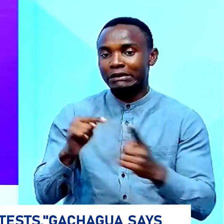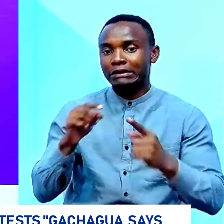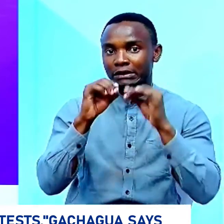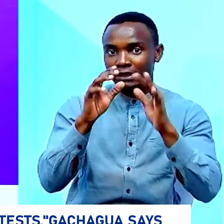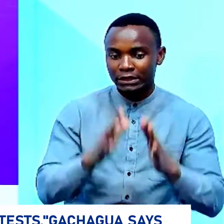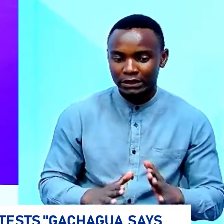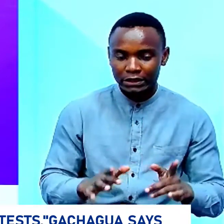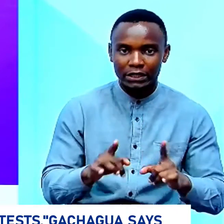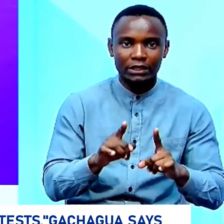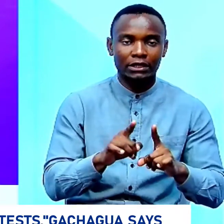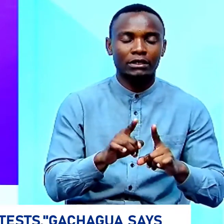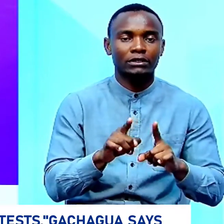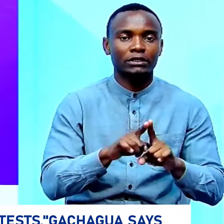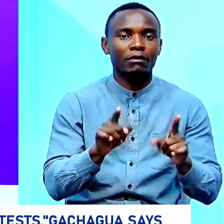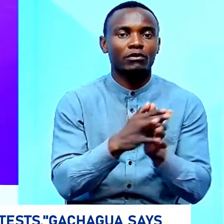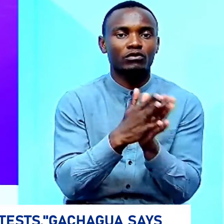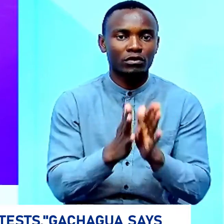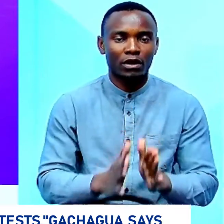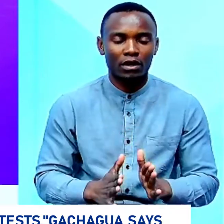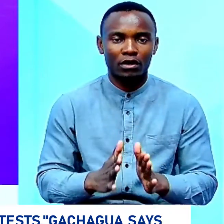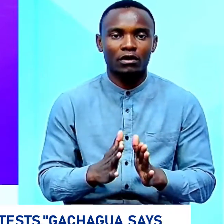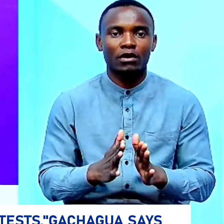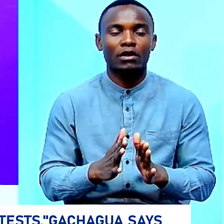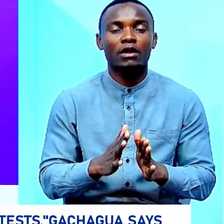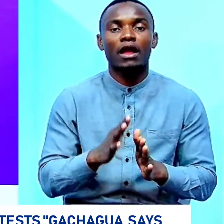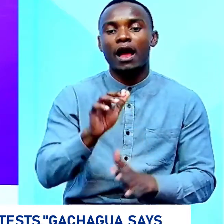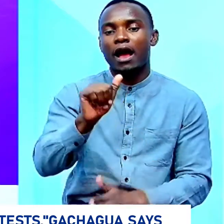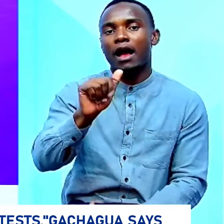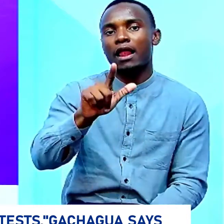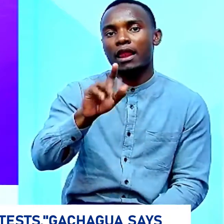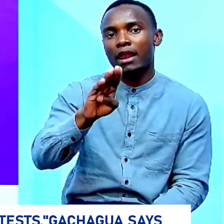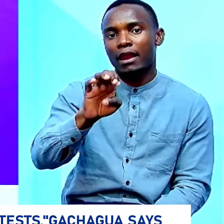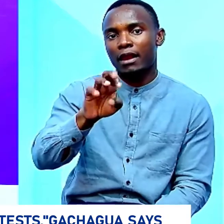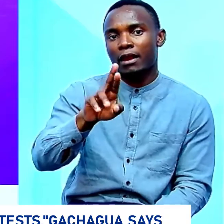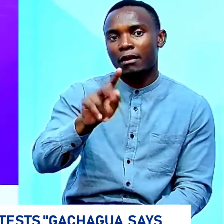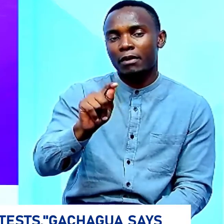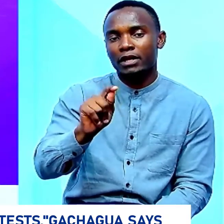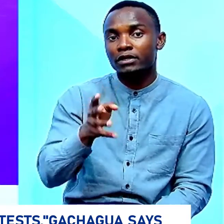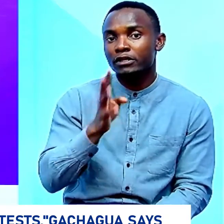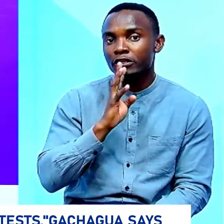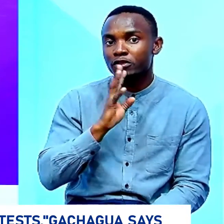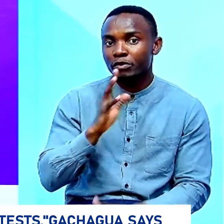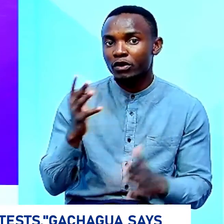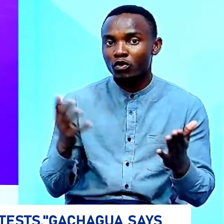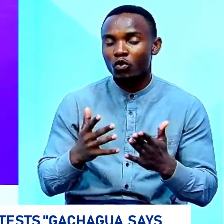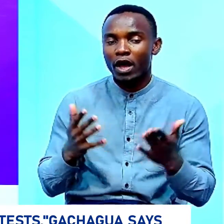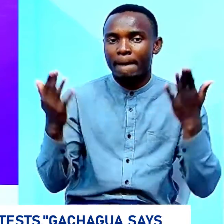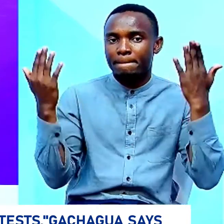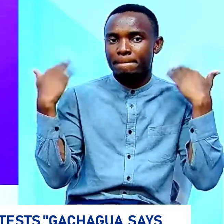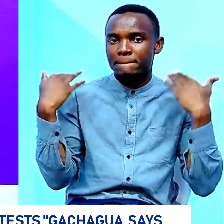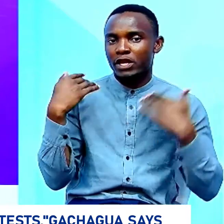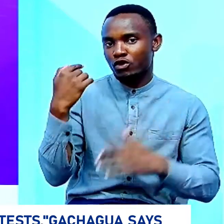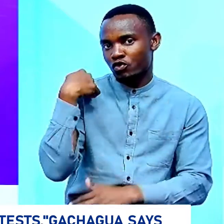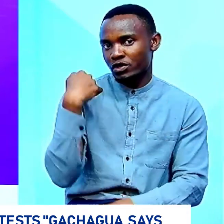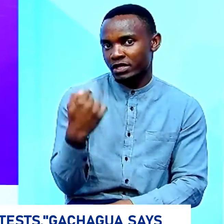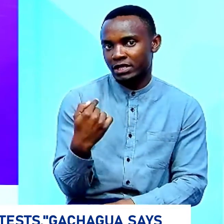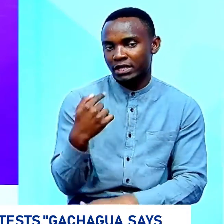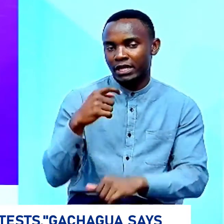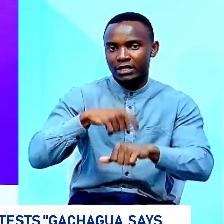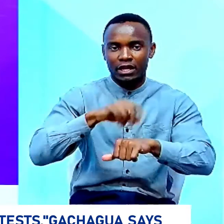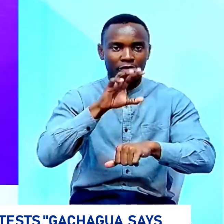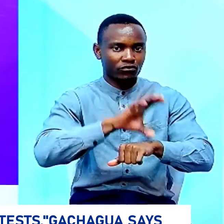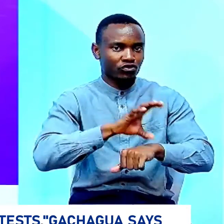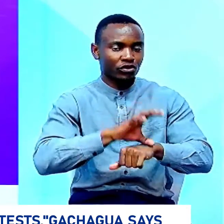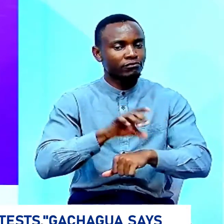blogger Albert Ojwang. Speaking in Meru yesterday after a church service, he urged the government